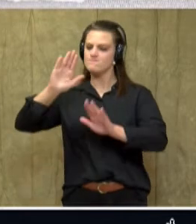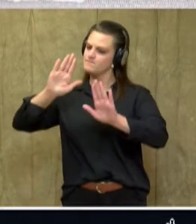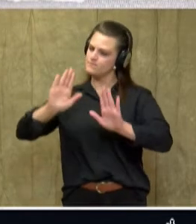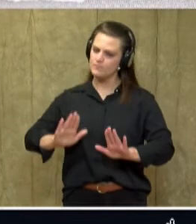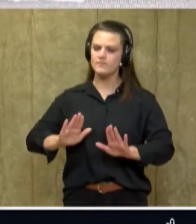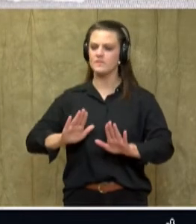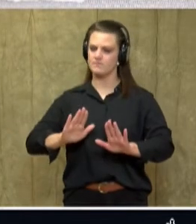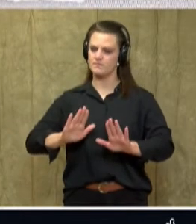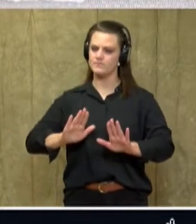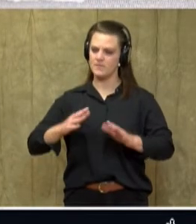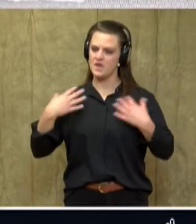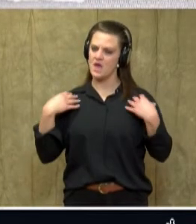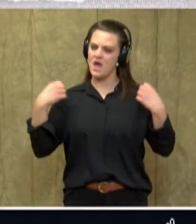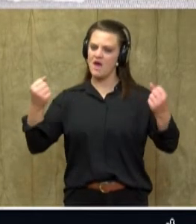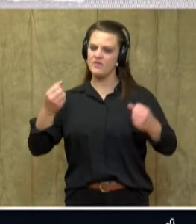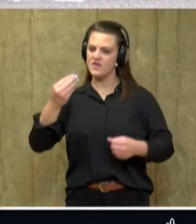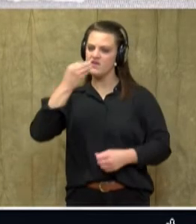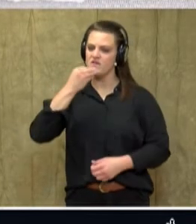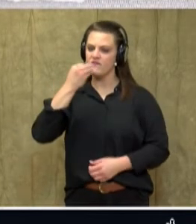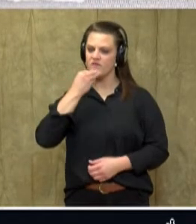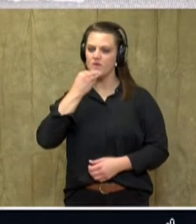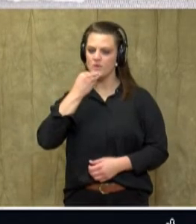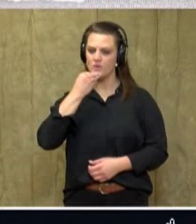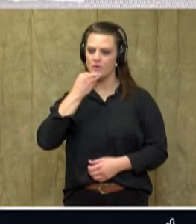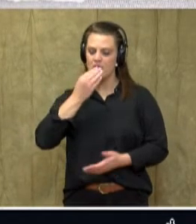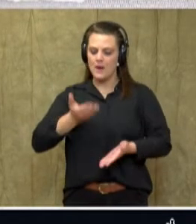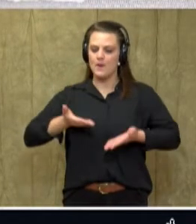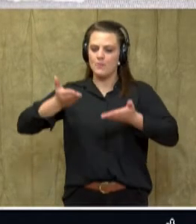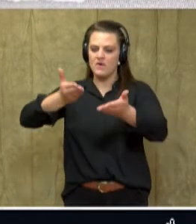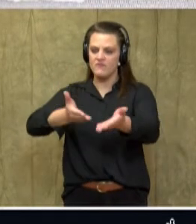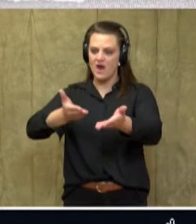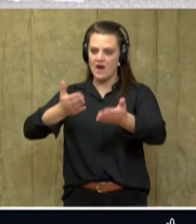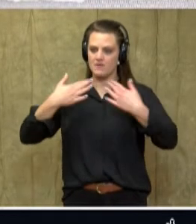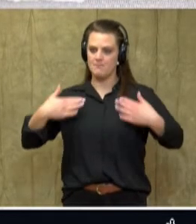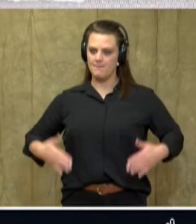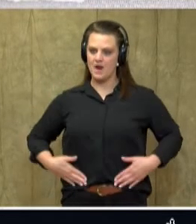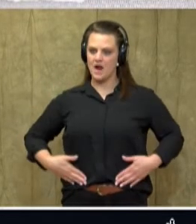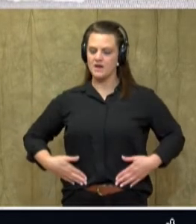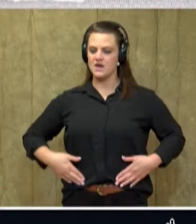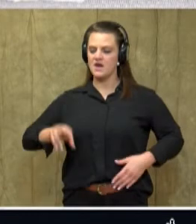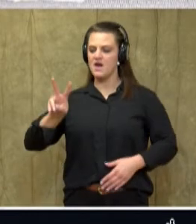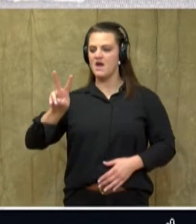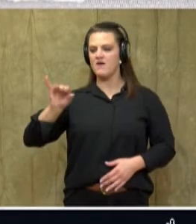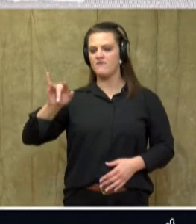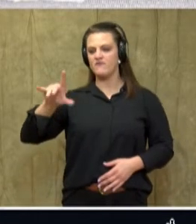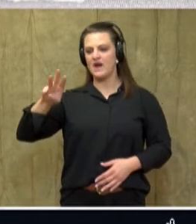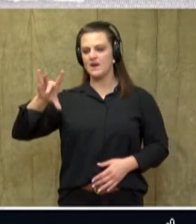source, one that provides both energy and vitamins.